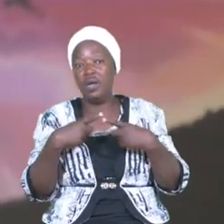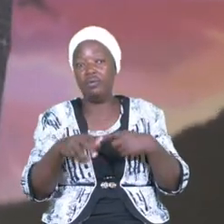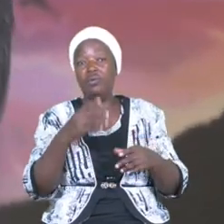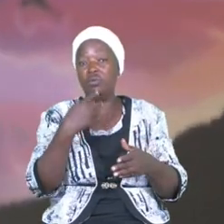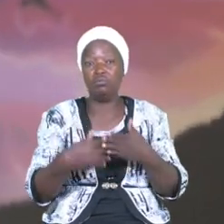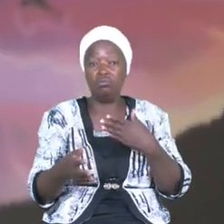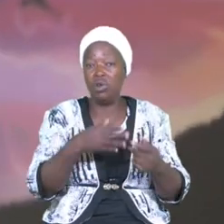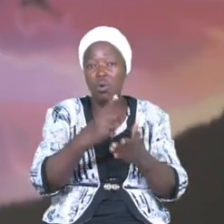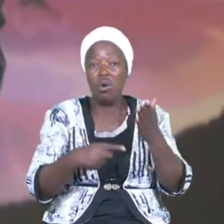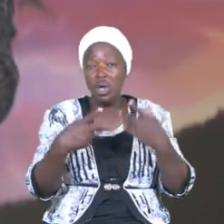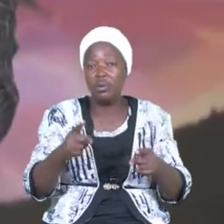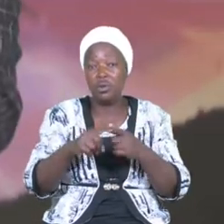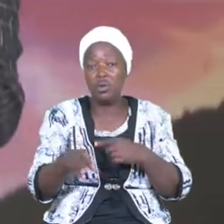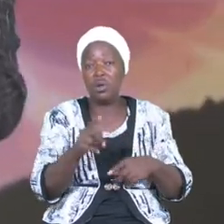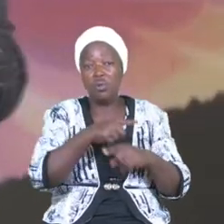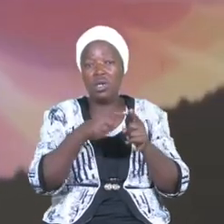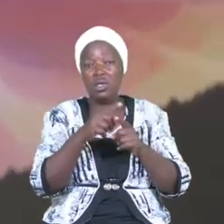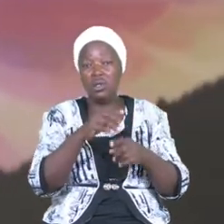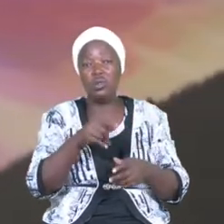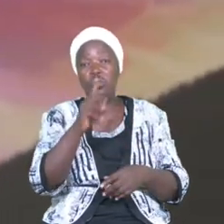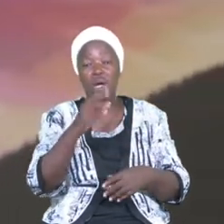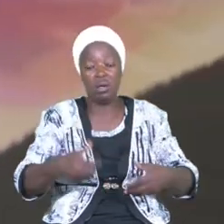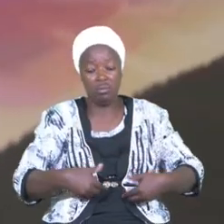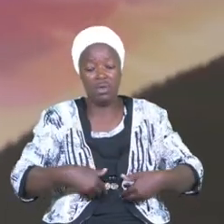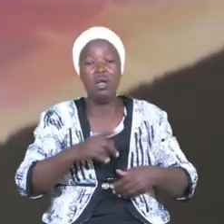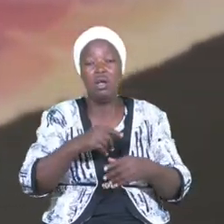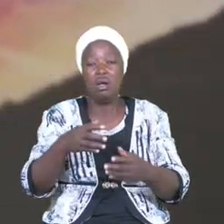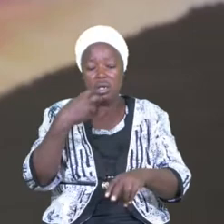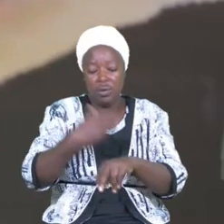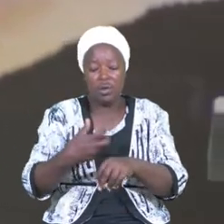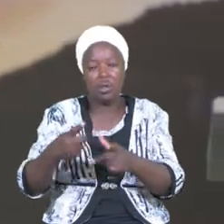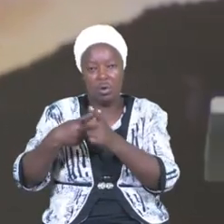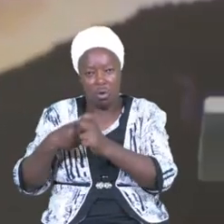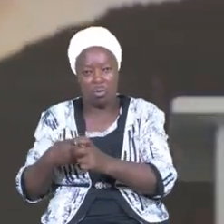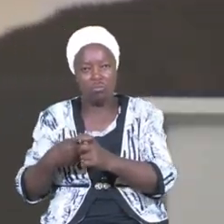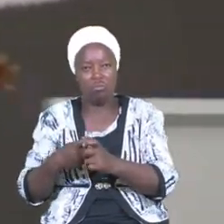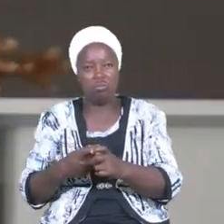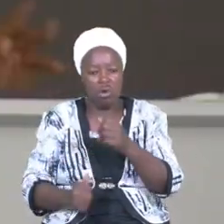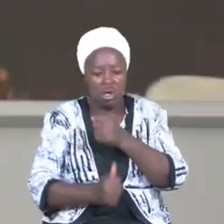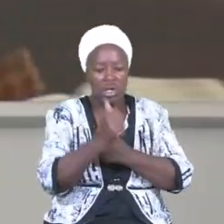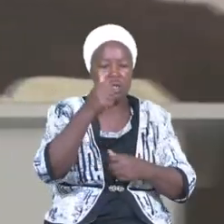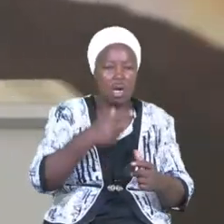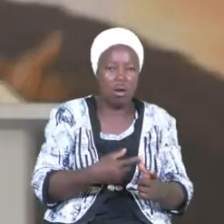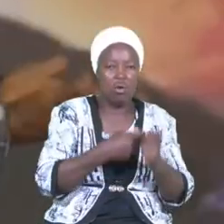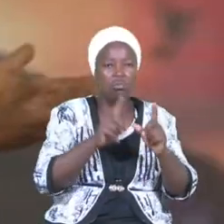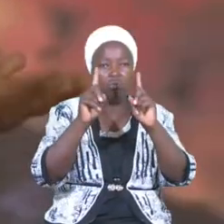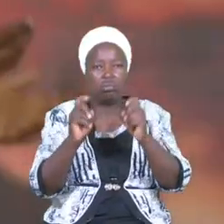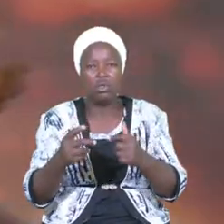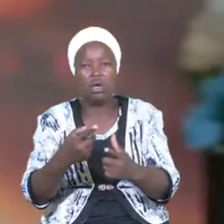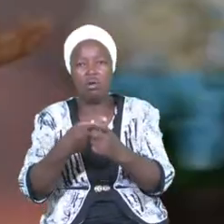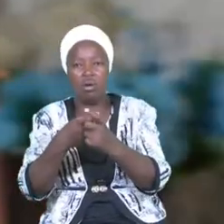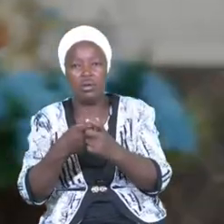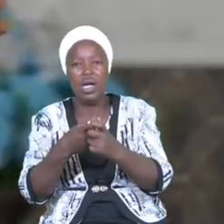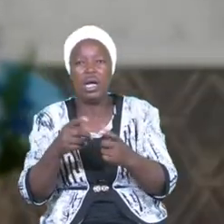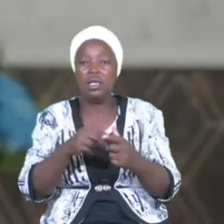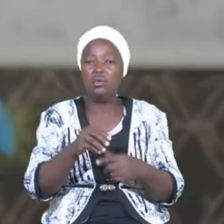very young? Difficulty, run. Danger, run. Trial, run. And the too much work, run. You